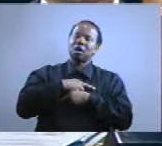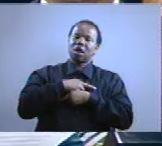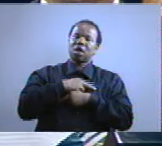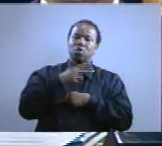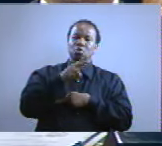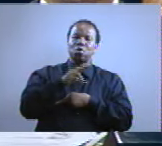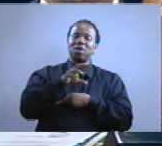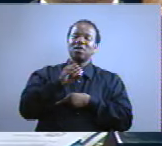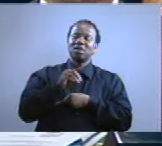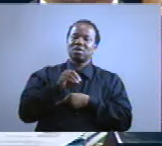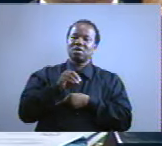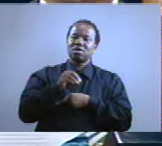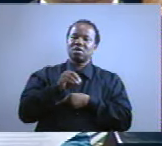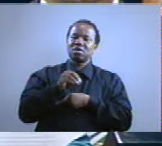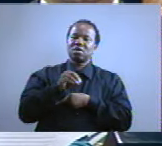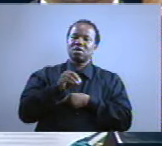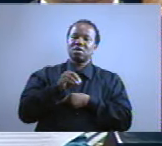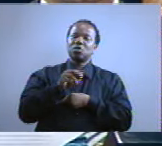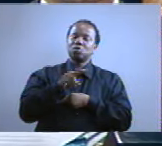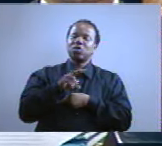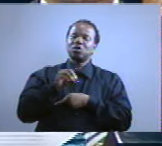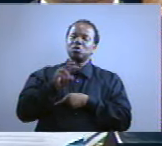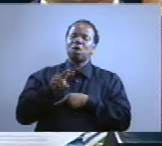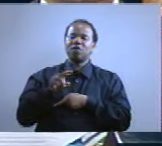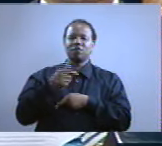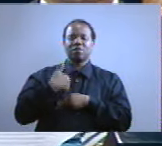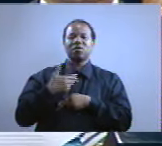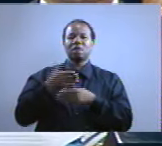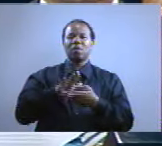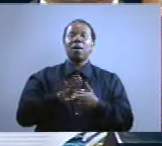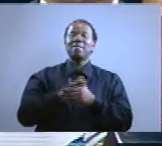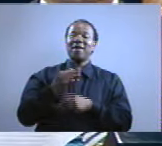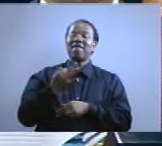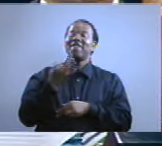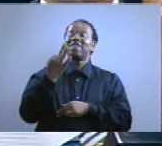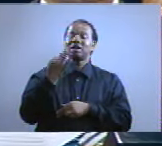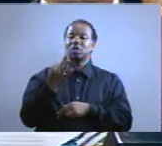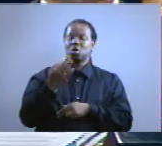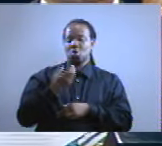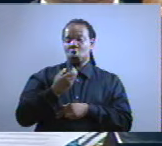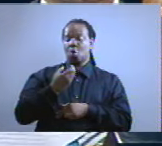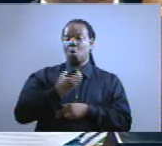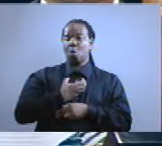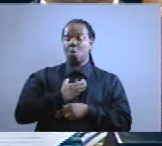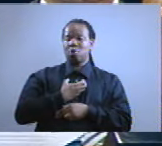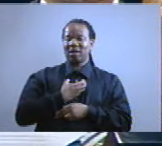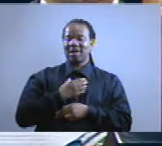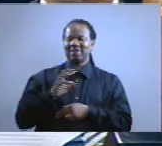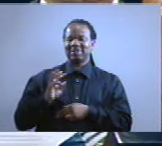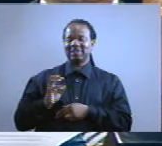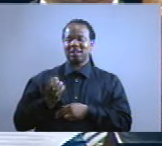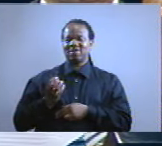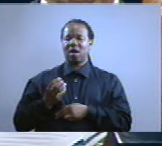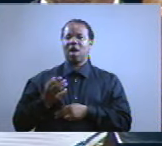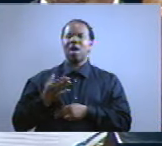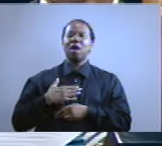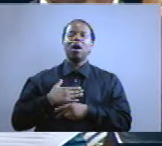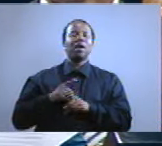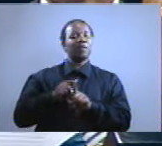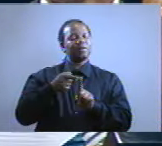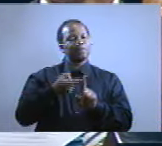Paralympic Games, where she won 3 gold medals and 1 silver, is an inspiration to all